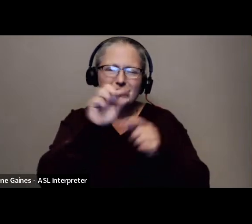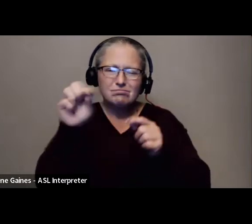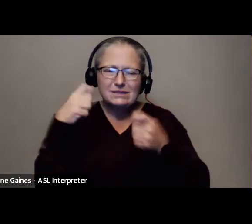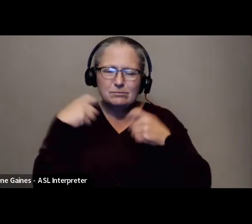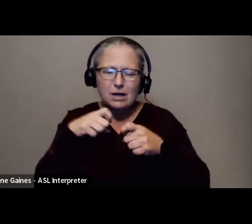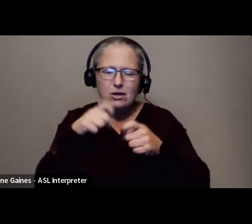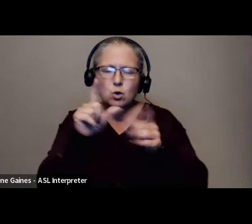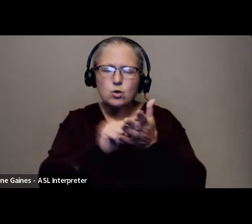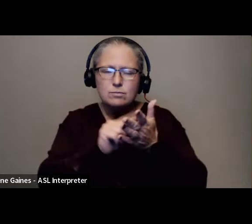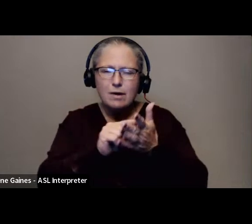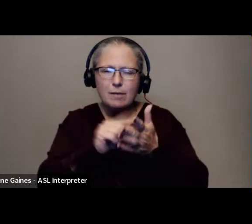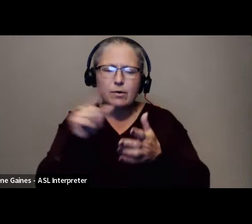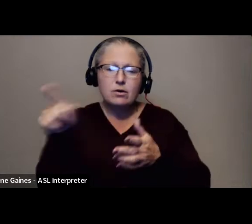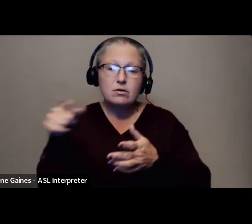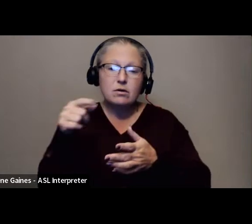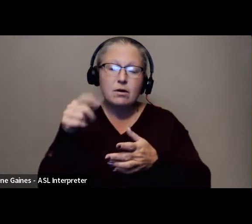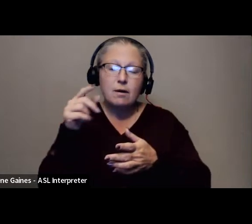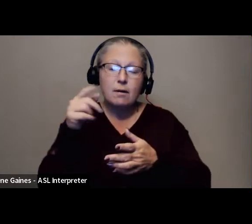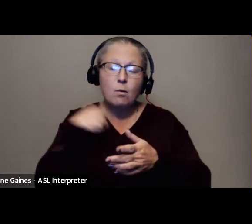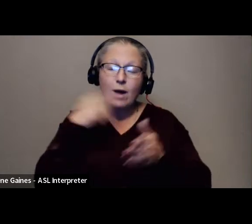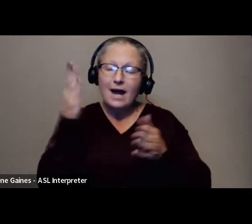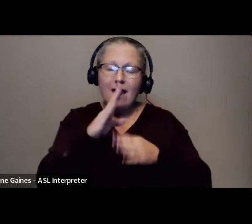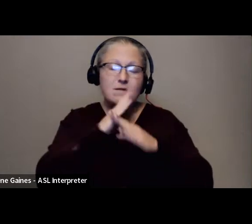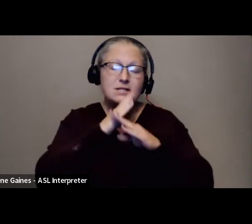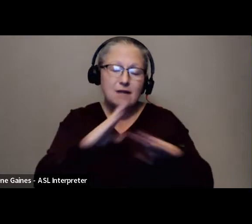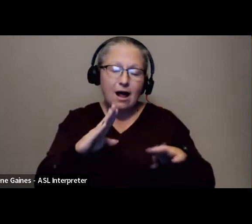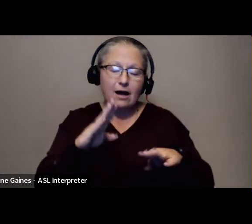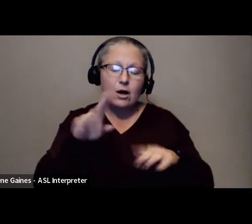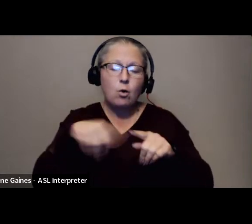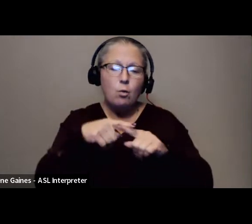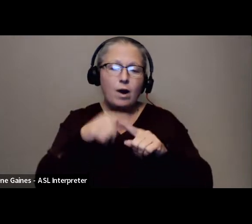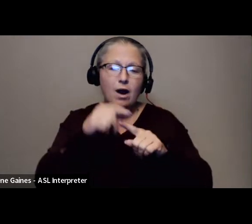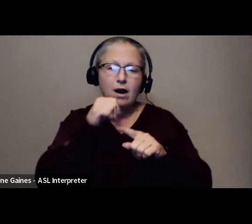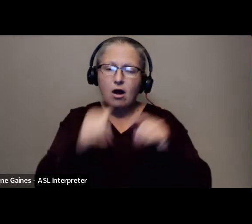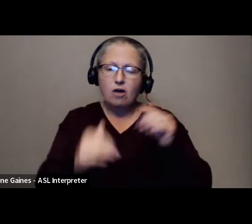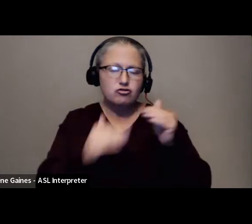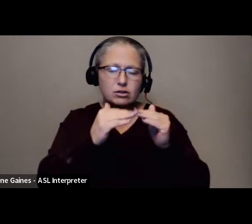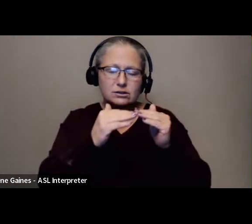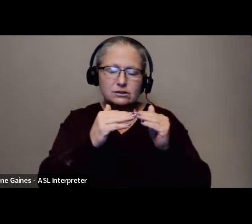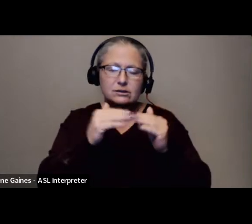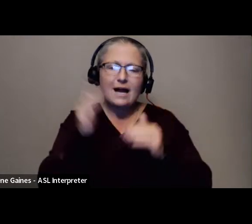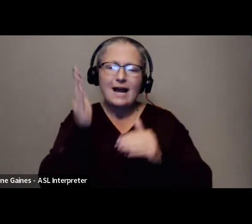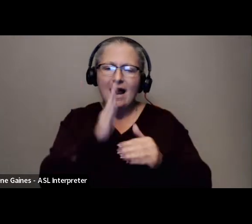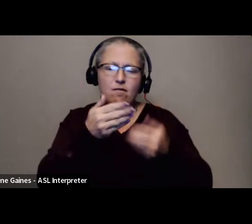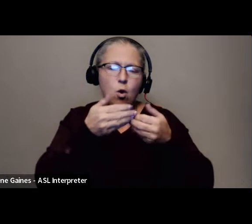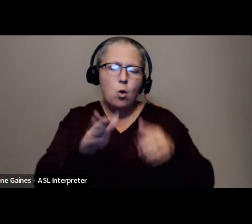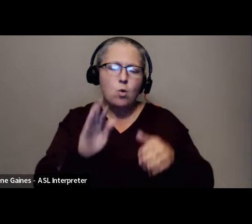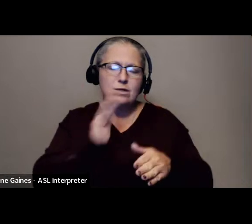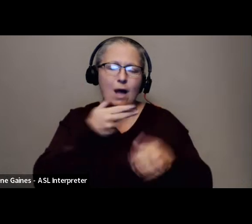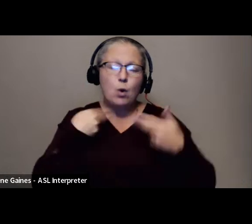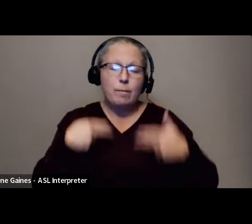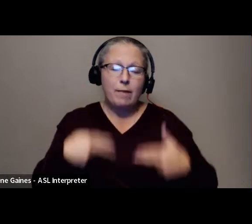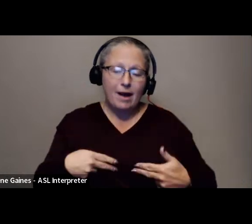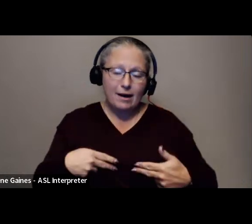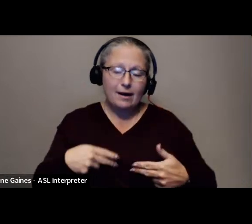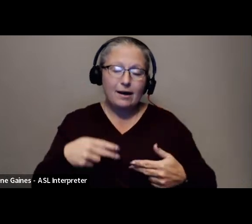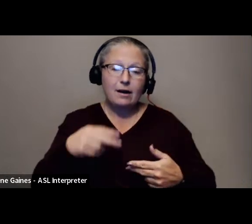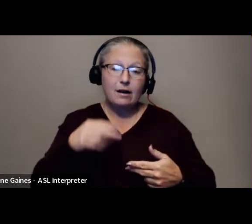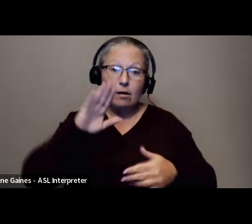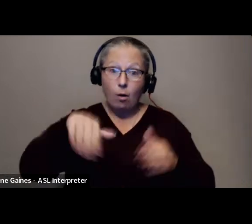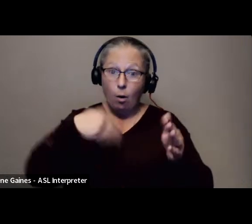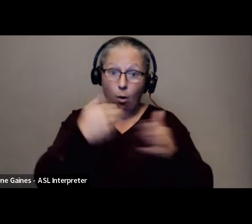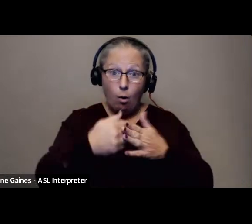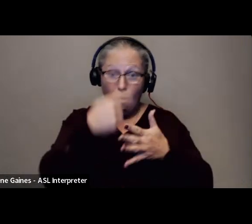And he says, "May we never stay silent in the face of injustice. May we never lose our humanity. Because in all of